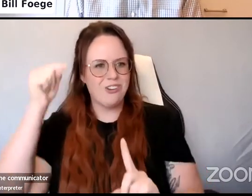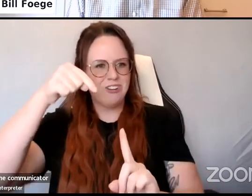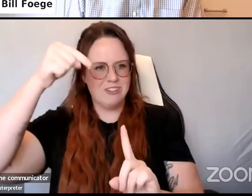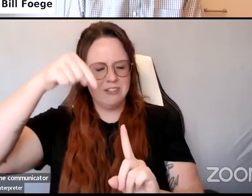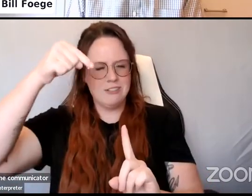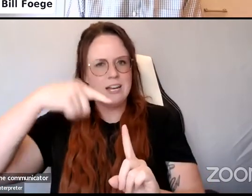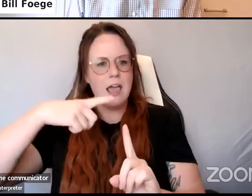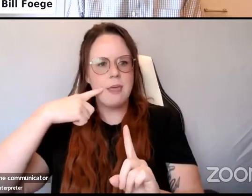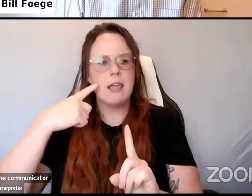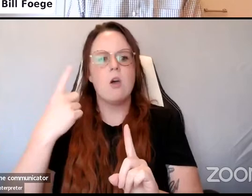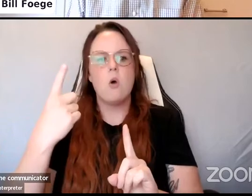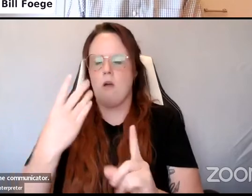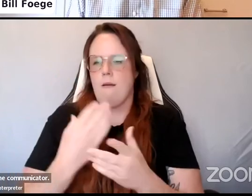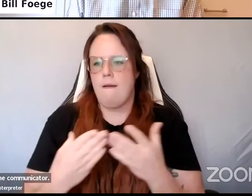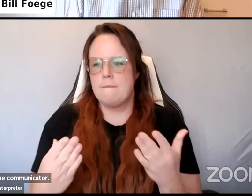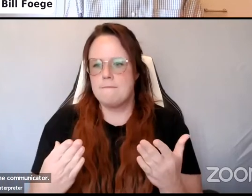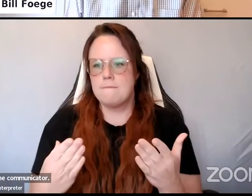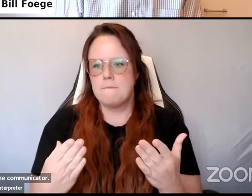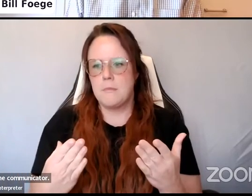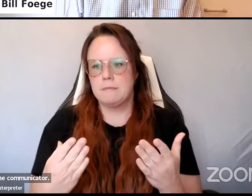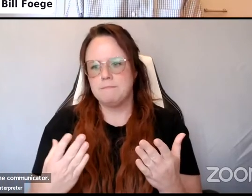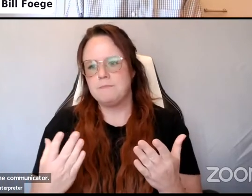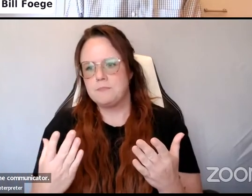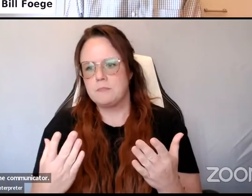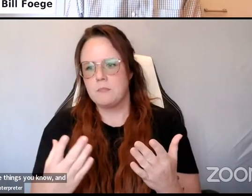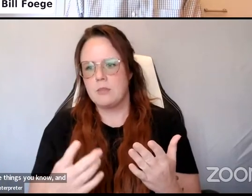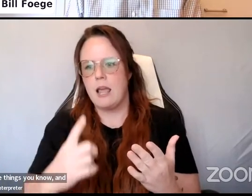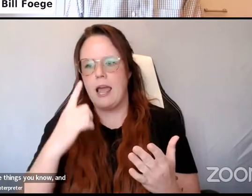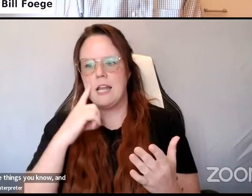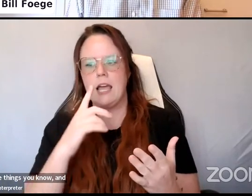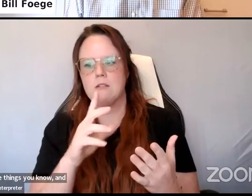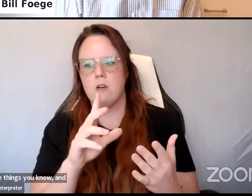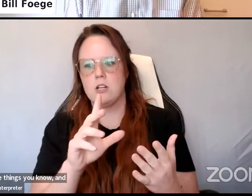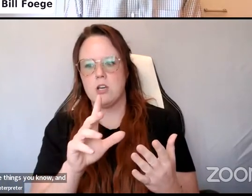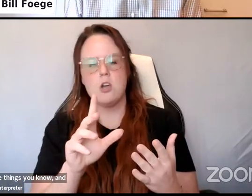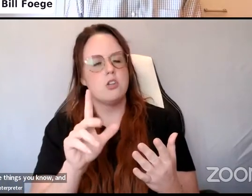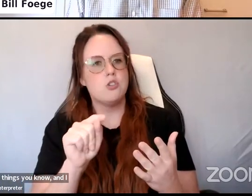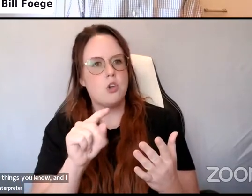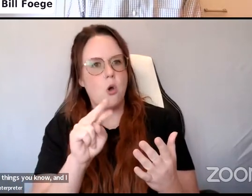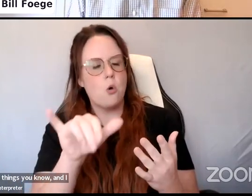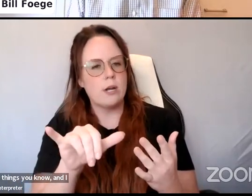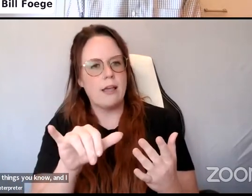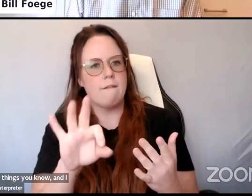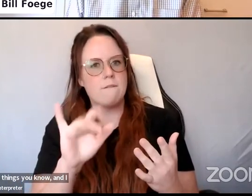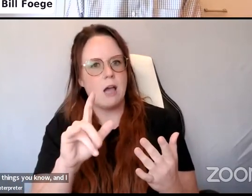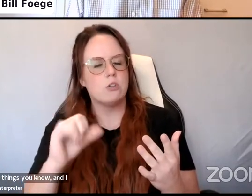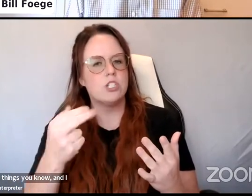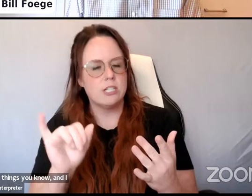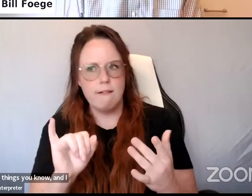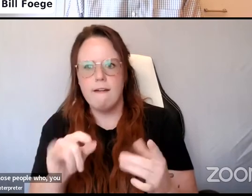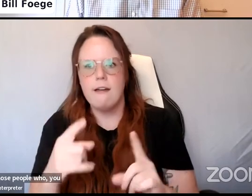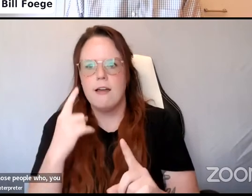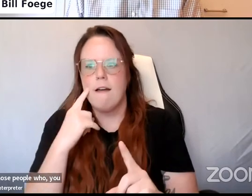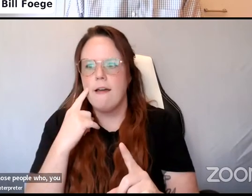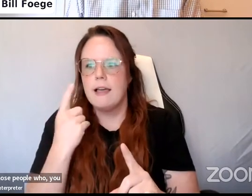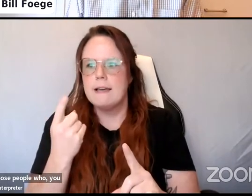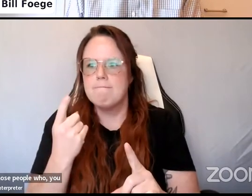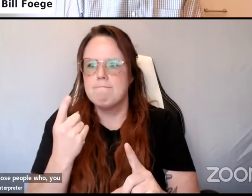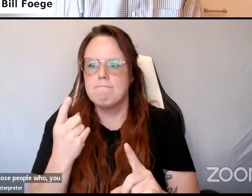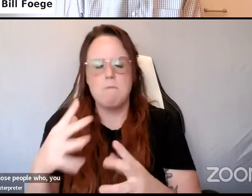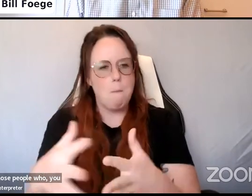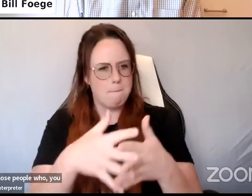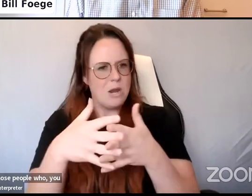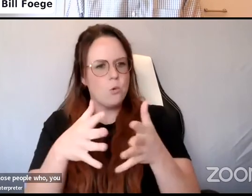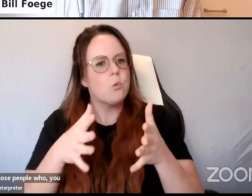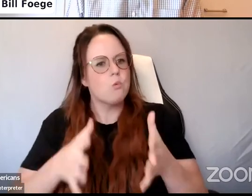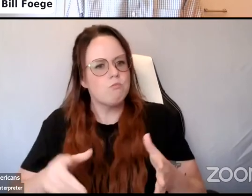things um you know and I pointed Tony fauci is one of those people who you know I think um Americans